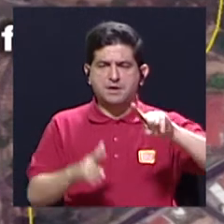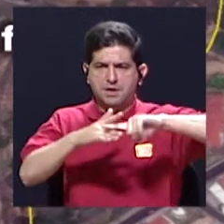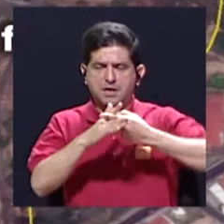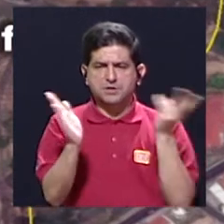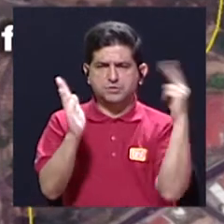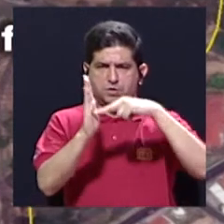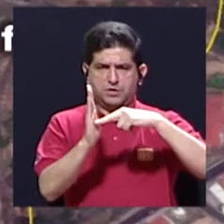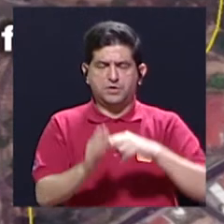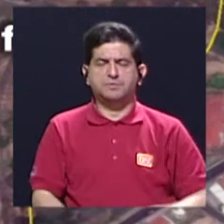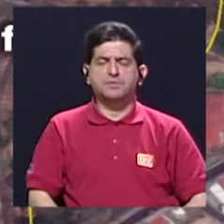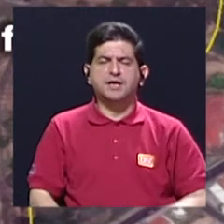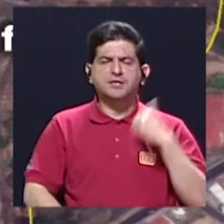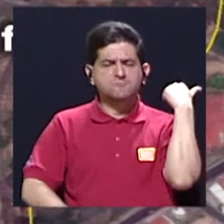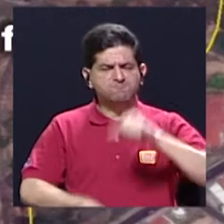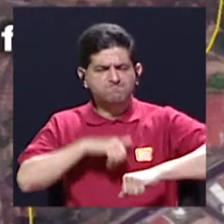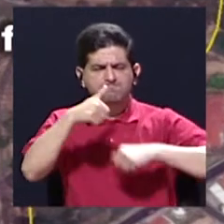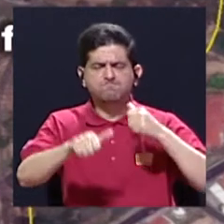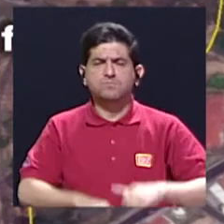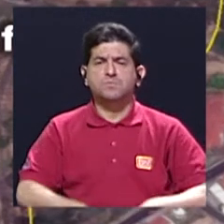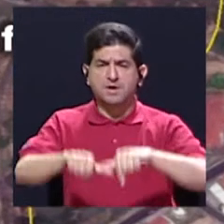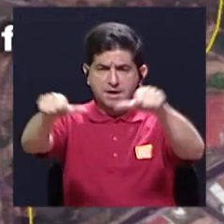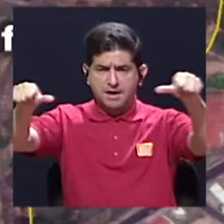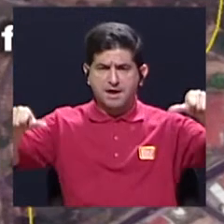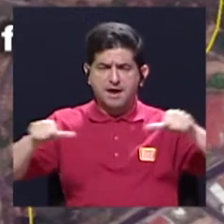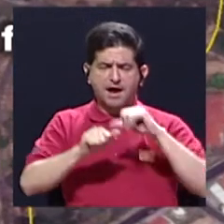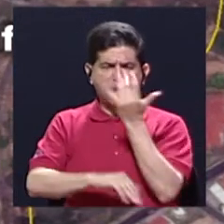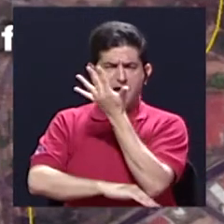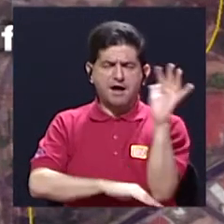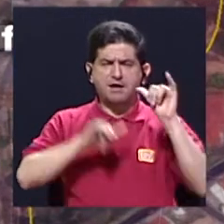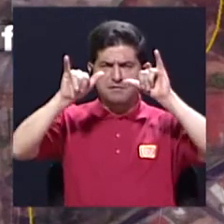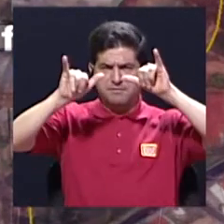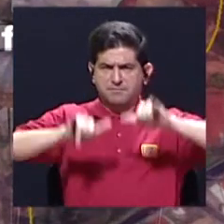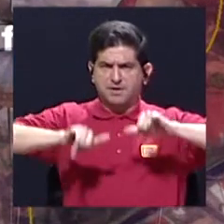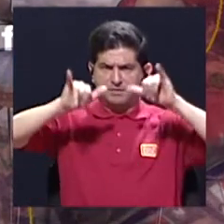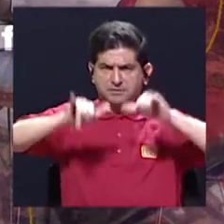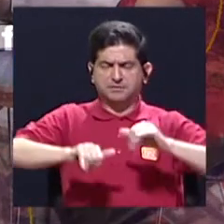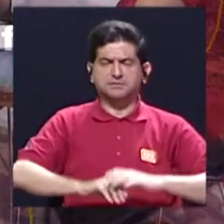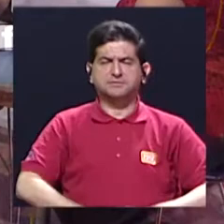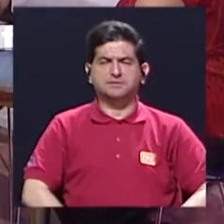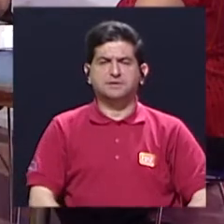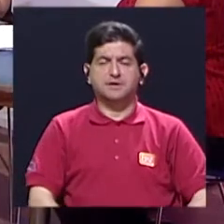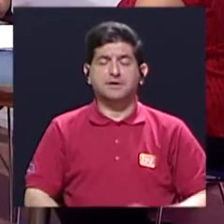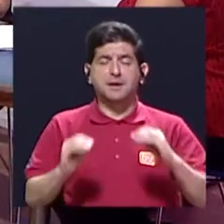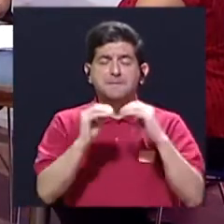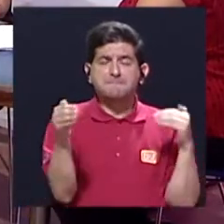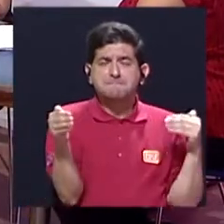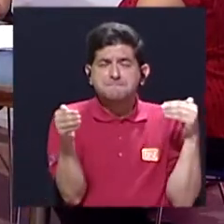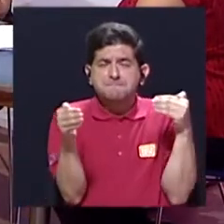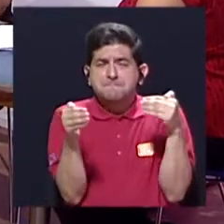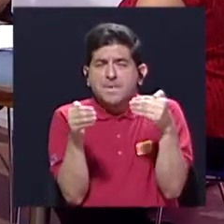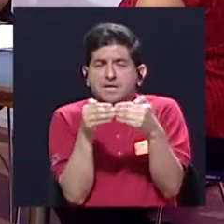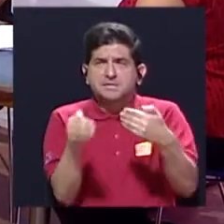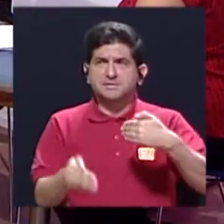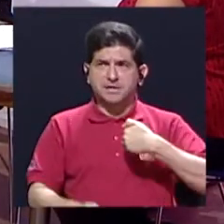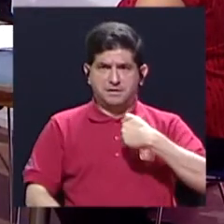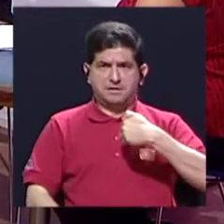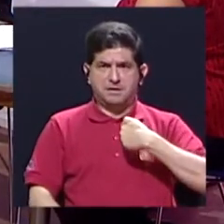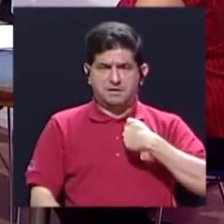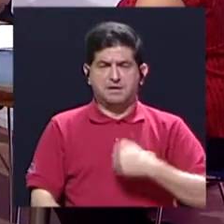struggle for conservation, that the forest that is the most close to the area